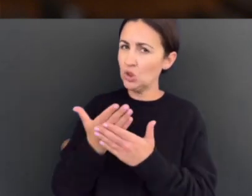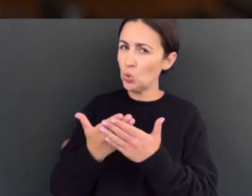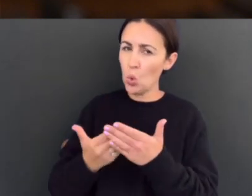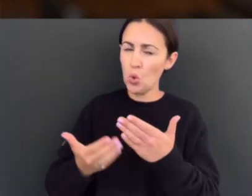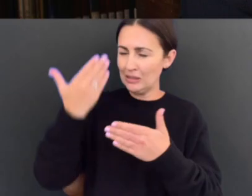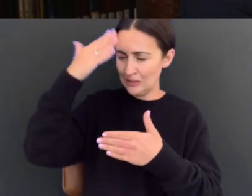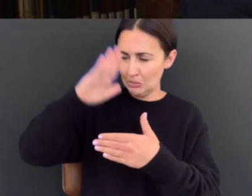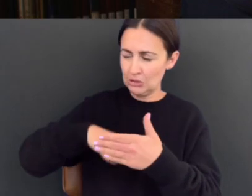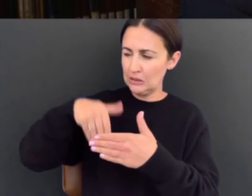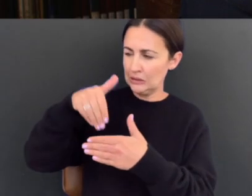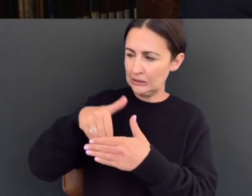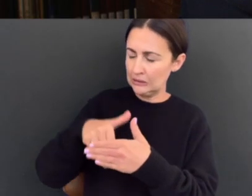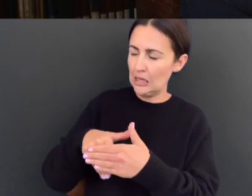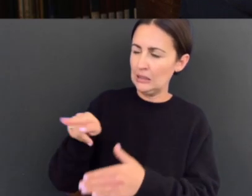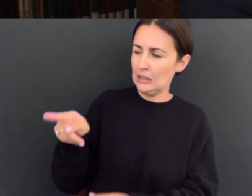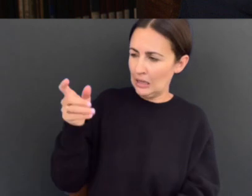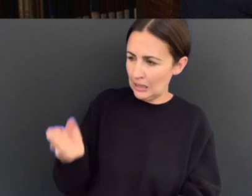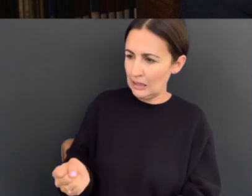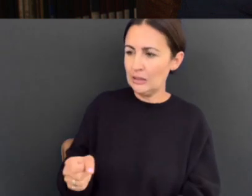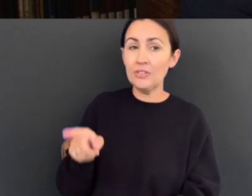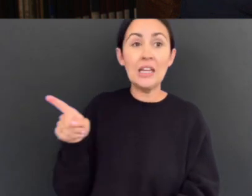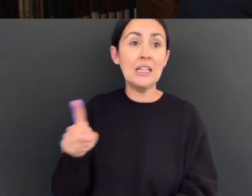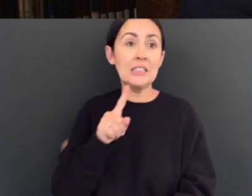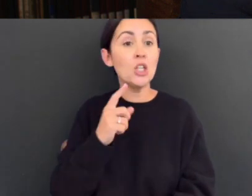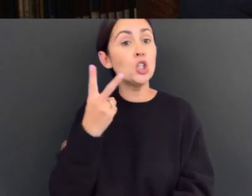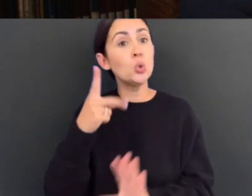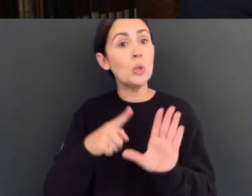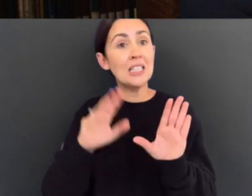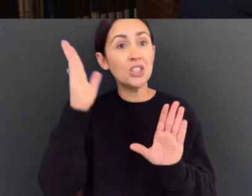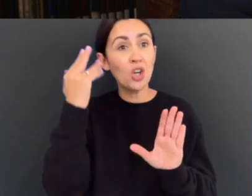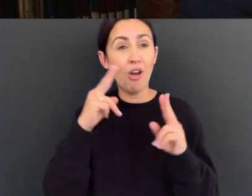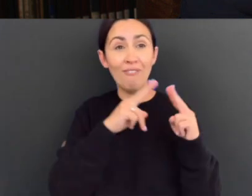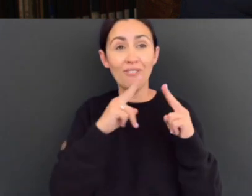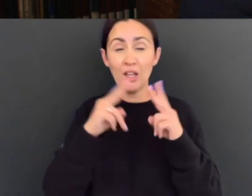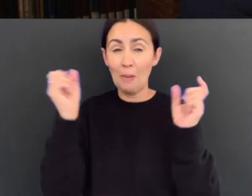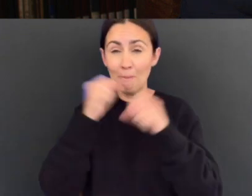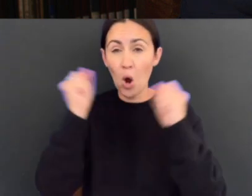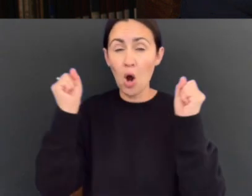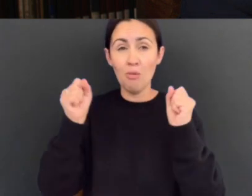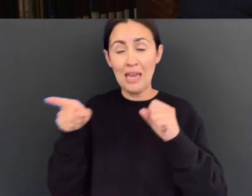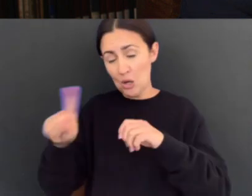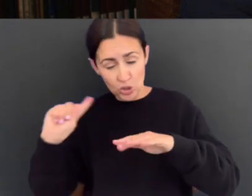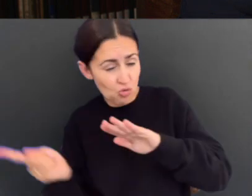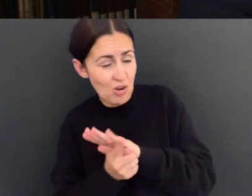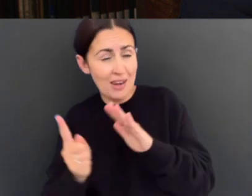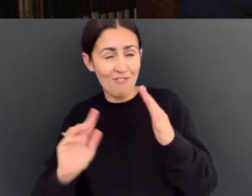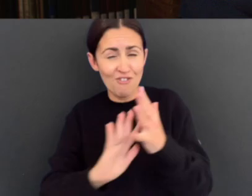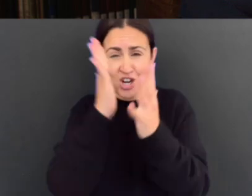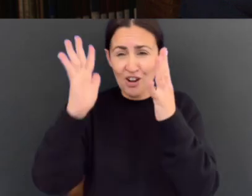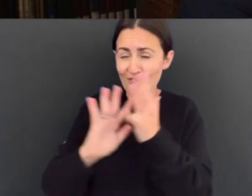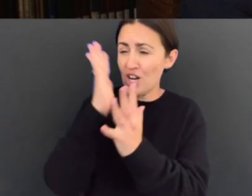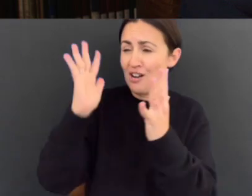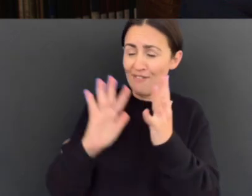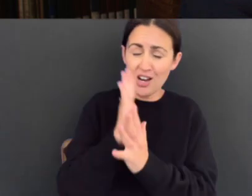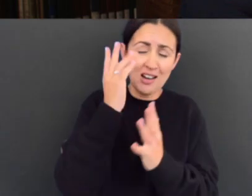he's telling me, 2 years ago, my village was bombed and I'm running from the flames and I turned back and I realized I'd never see my parents alive